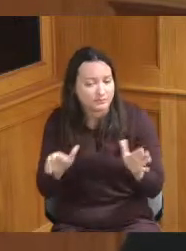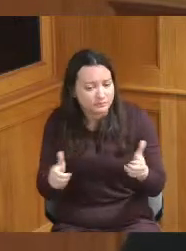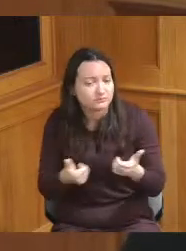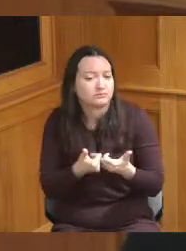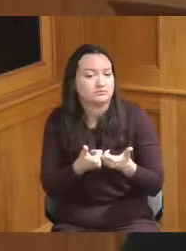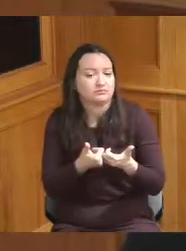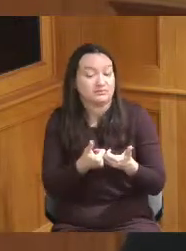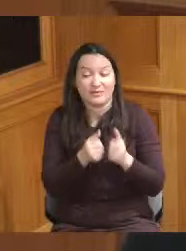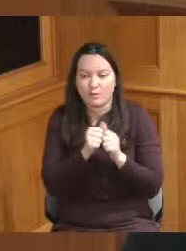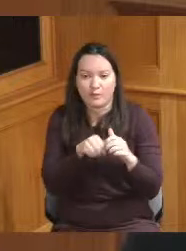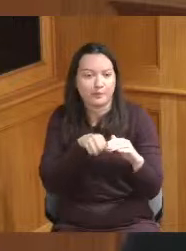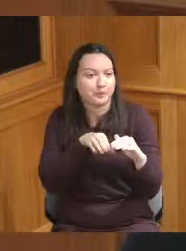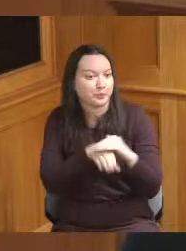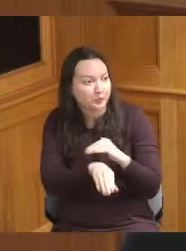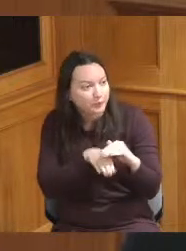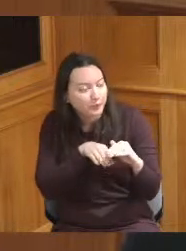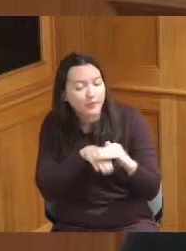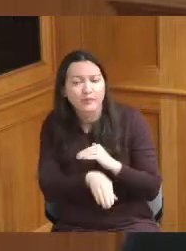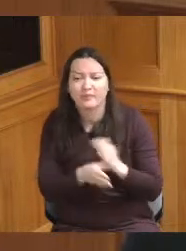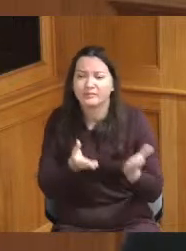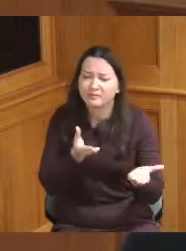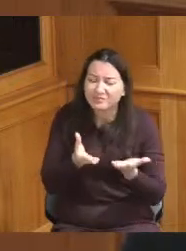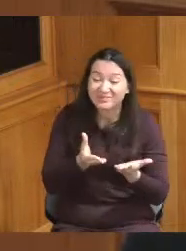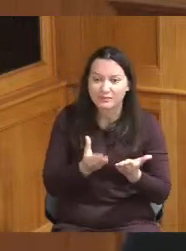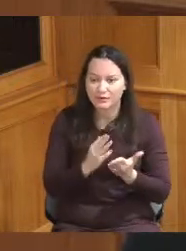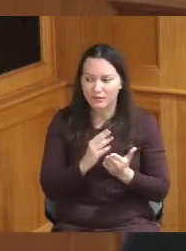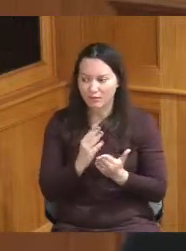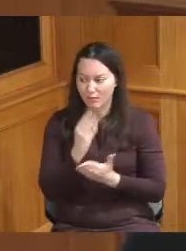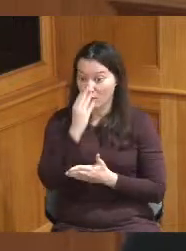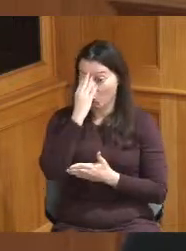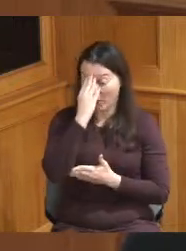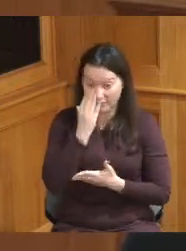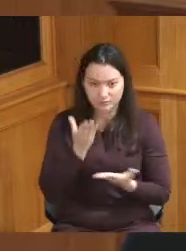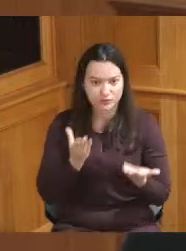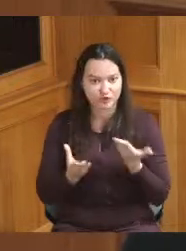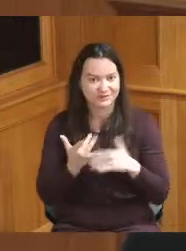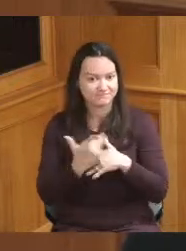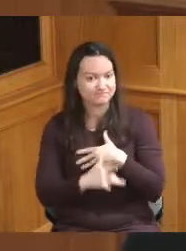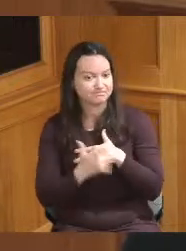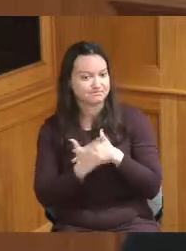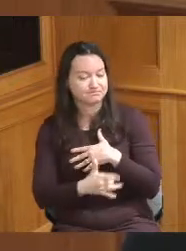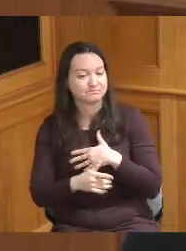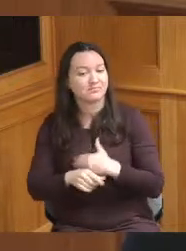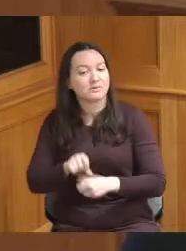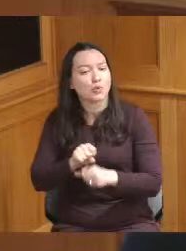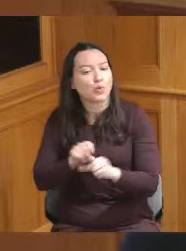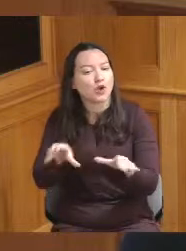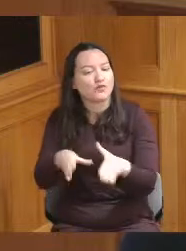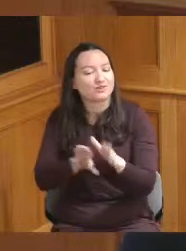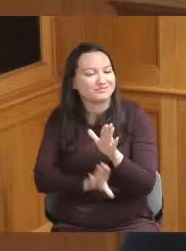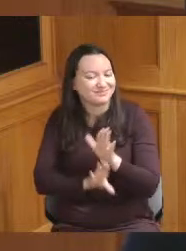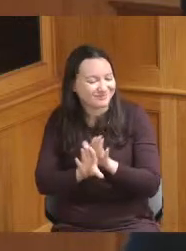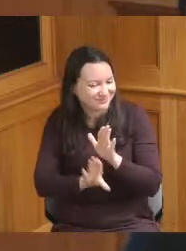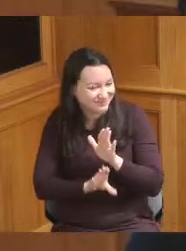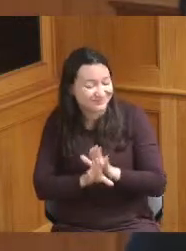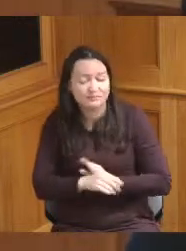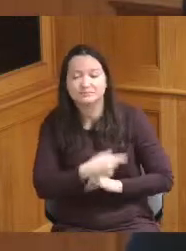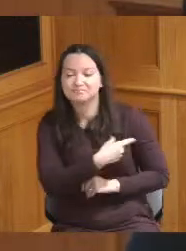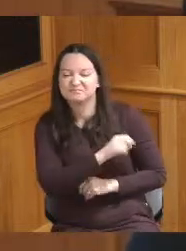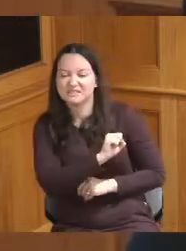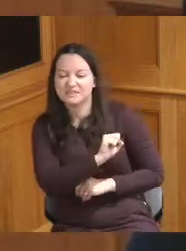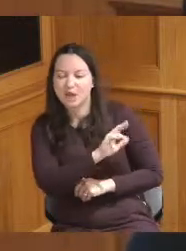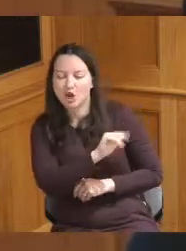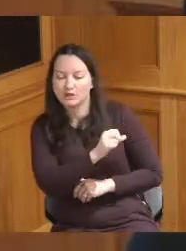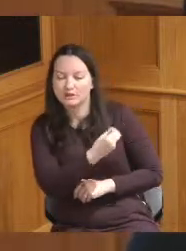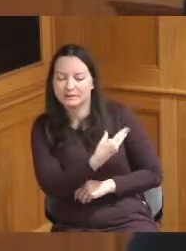in terms of access to services or even awareness of services that are available for workforce development. So as Sarah mentioned, and